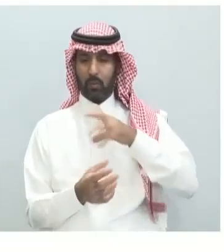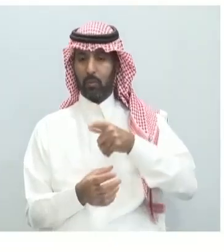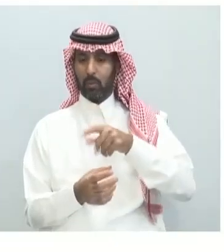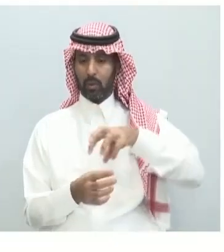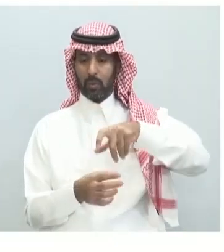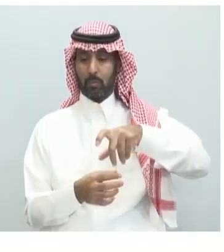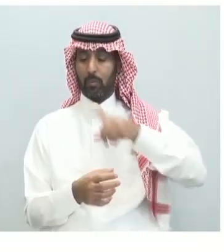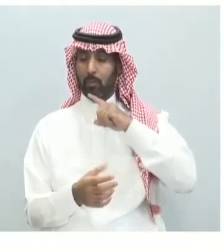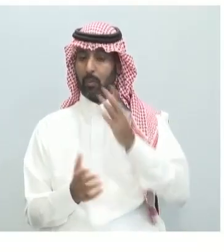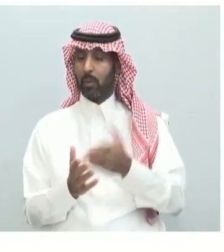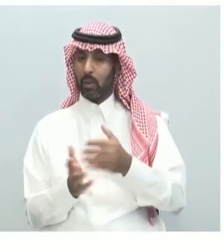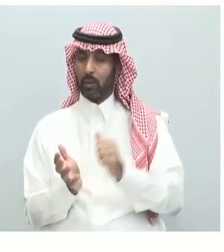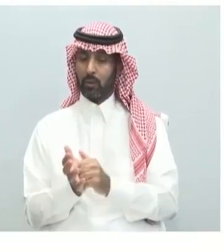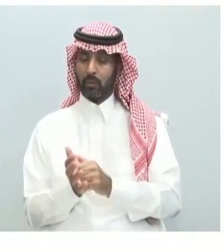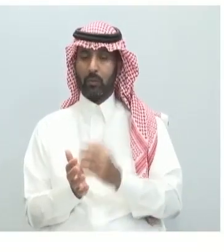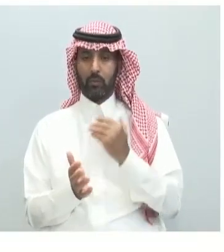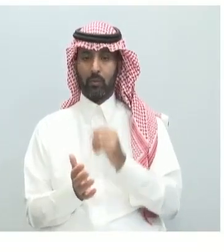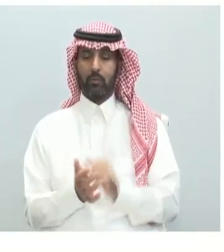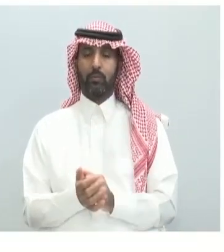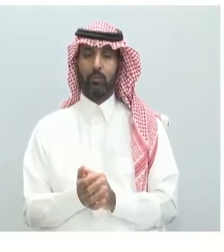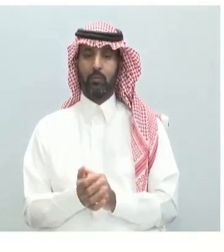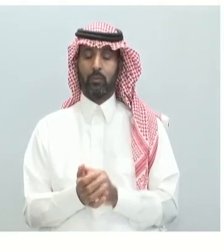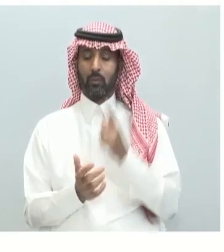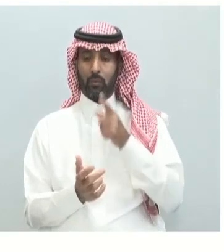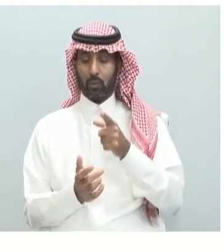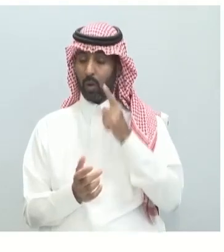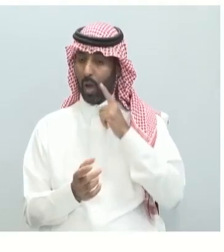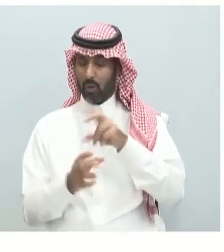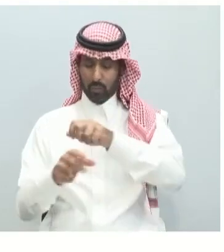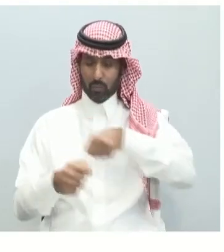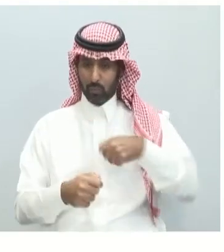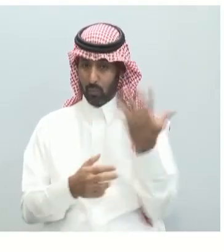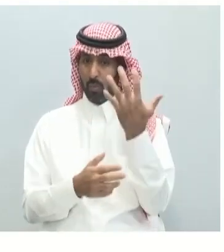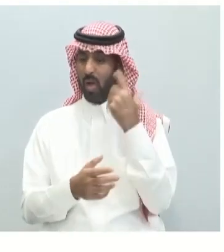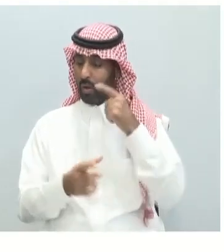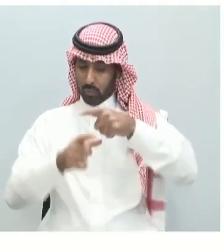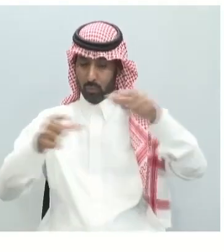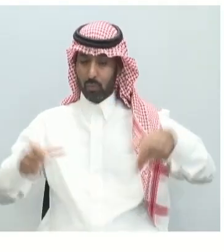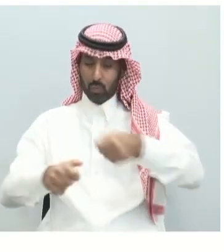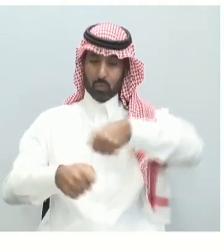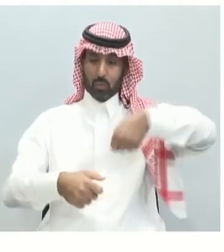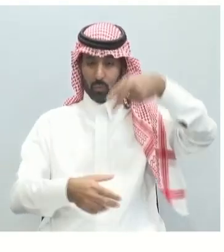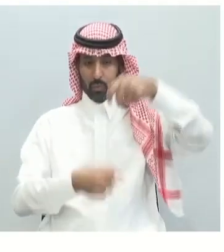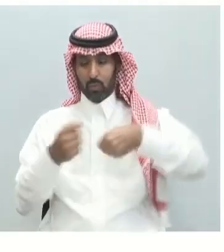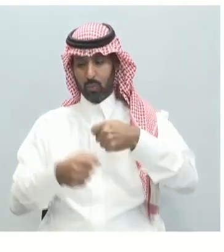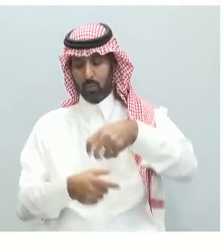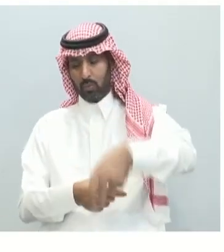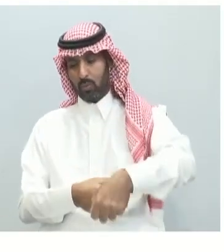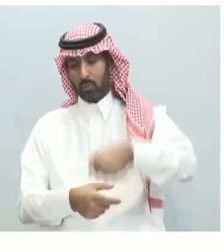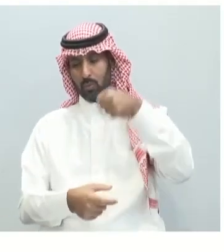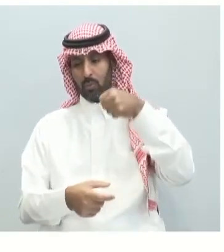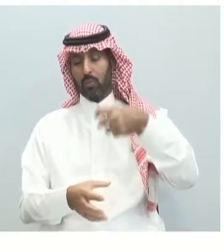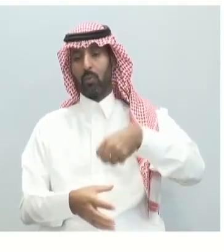any alternative. Maybe you have your own well in your farm, but for me, I don't have any alternative for the local water